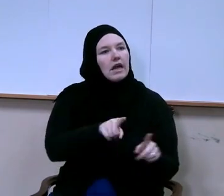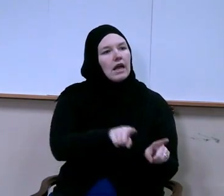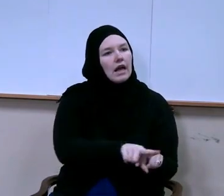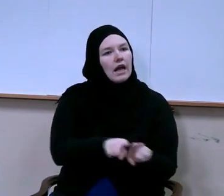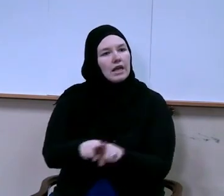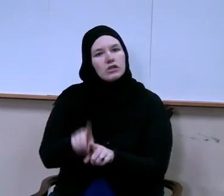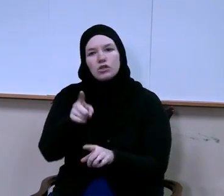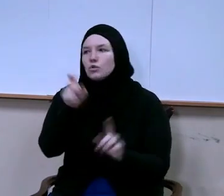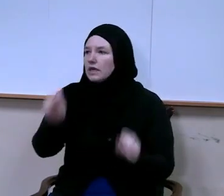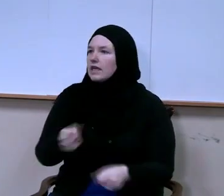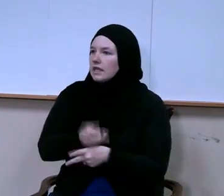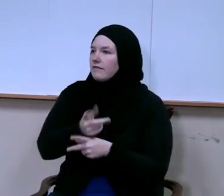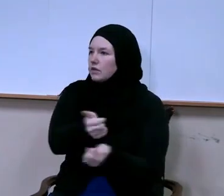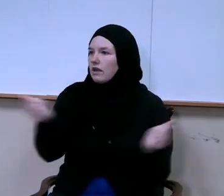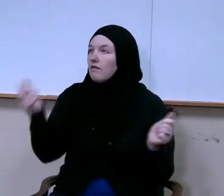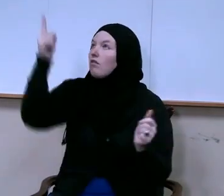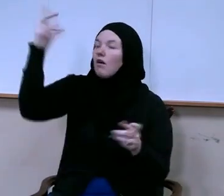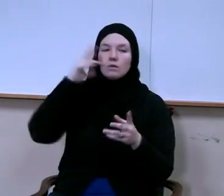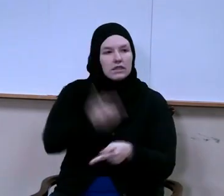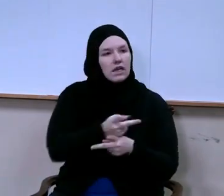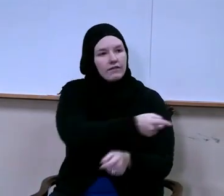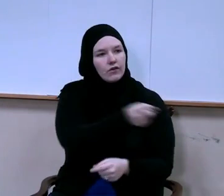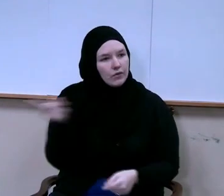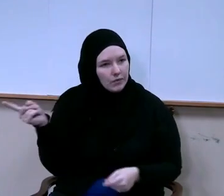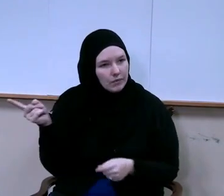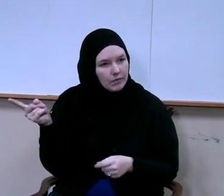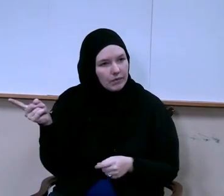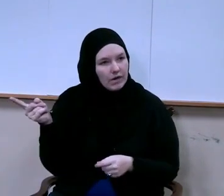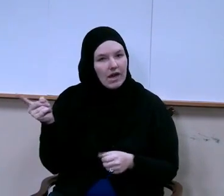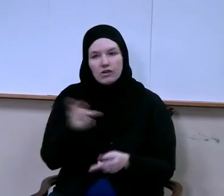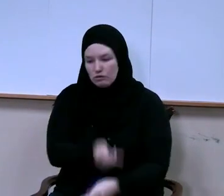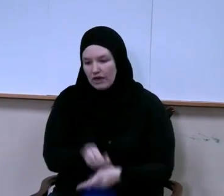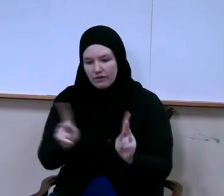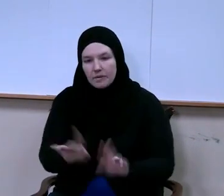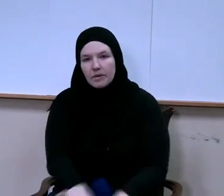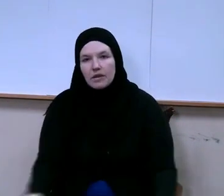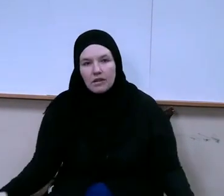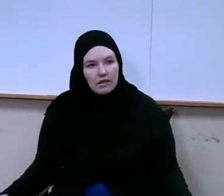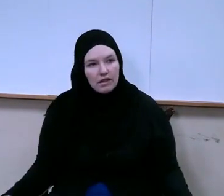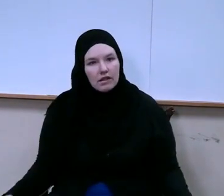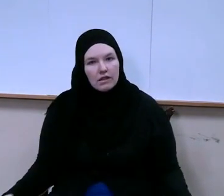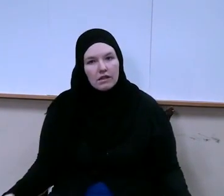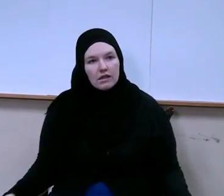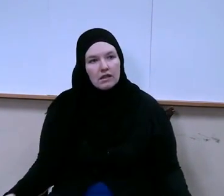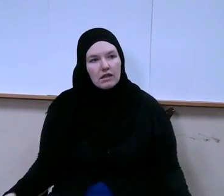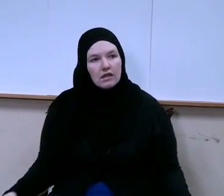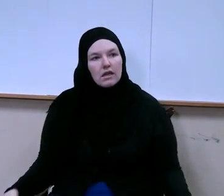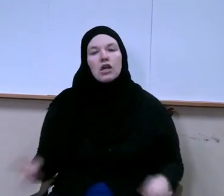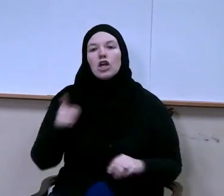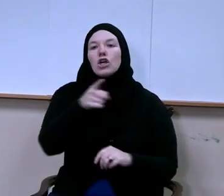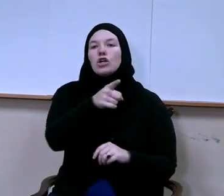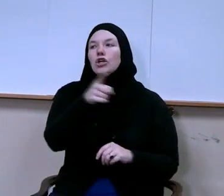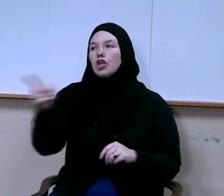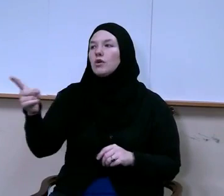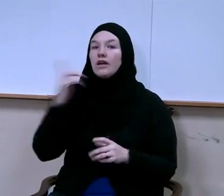care for yourself. And when those dependents are weak and vulnerable, then you give